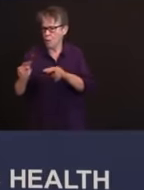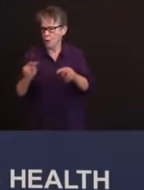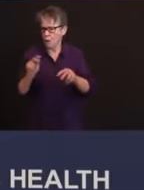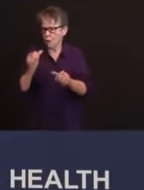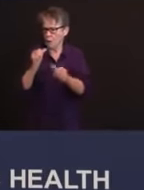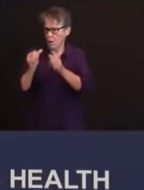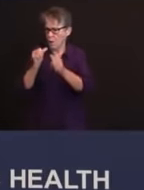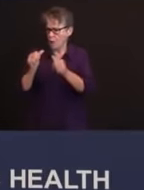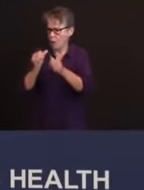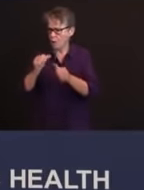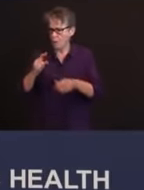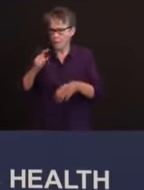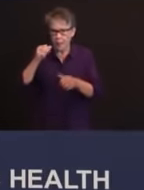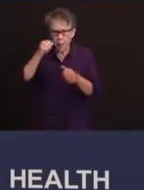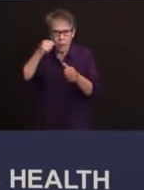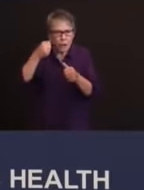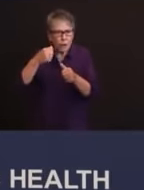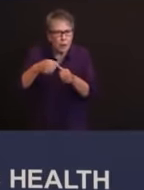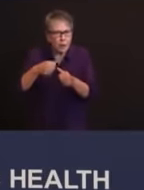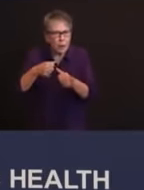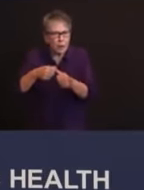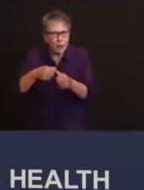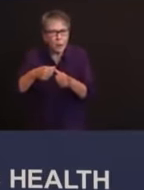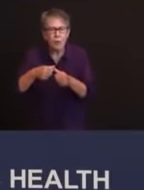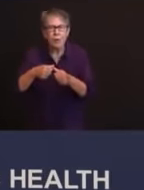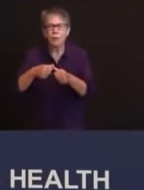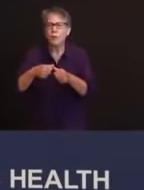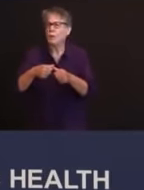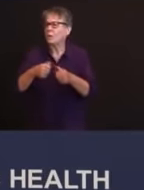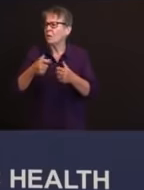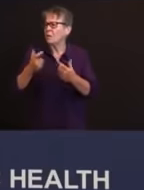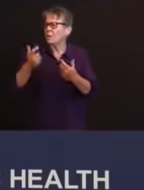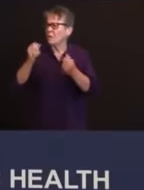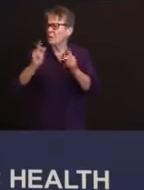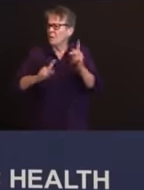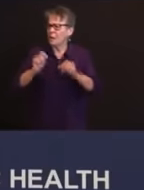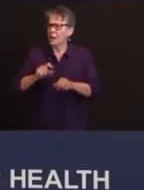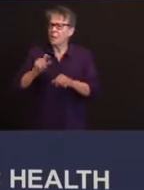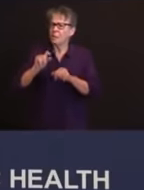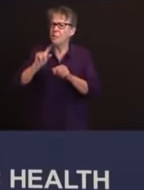again, or it does not impact. It also does not impact outdoor dining.